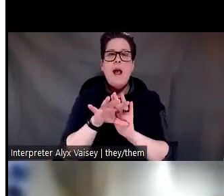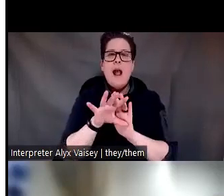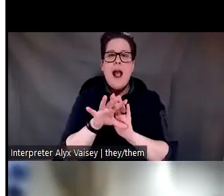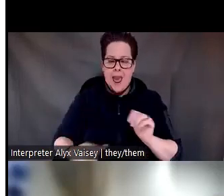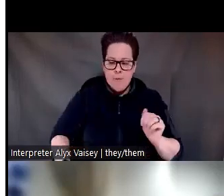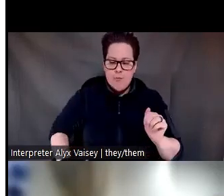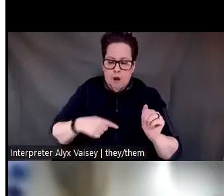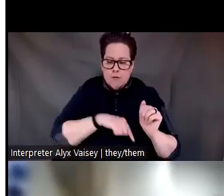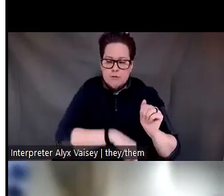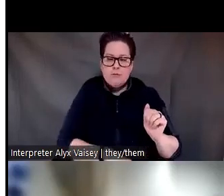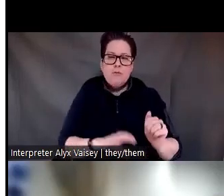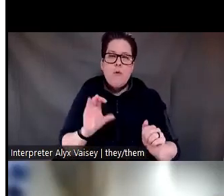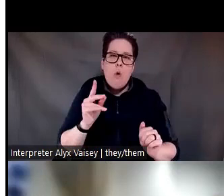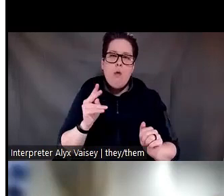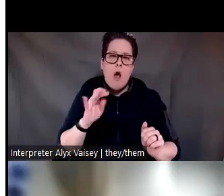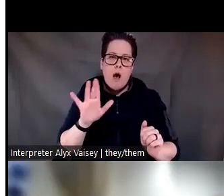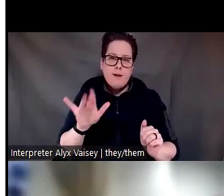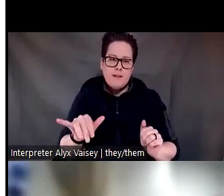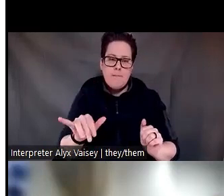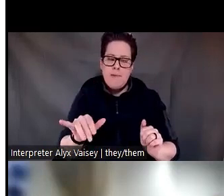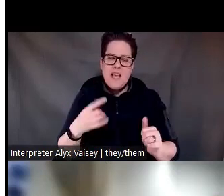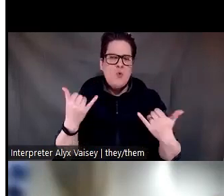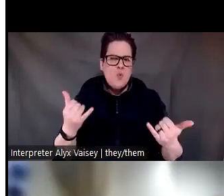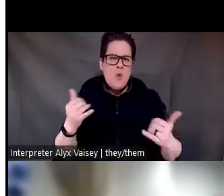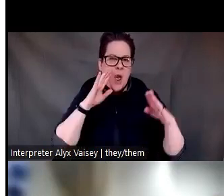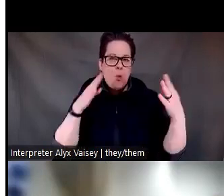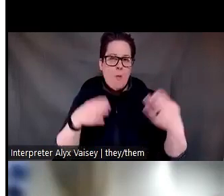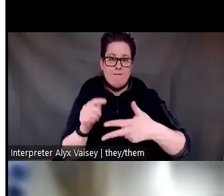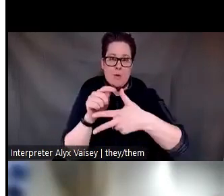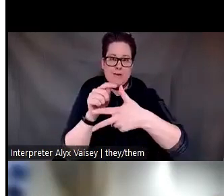Like I said, we'll focus in on FIT today.